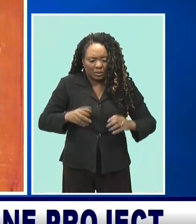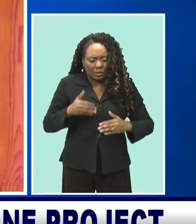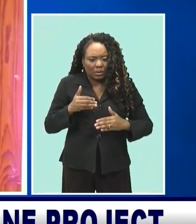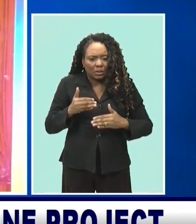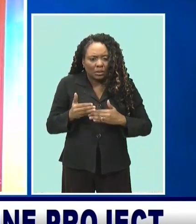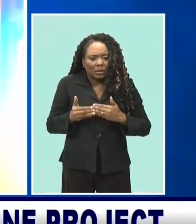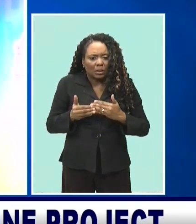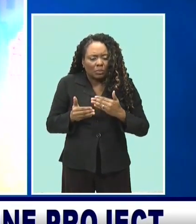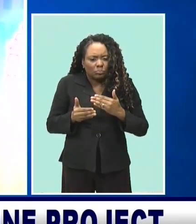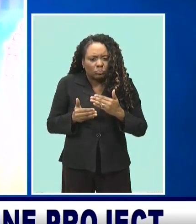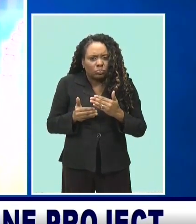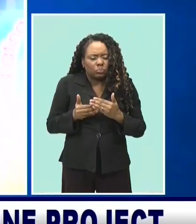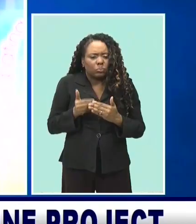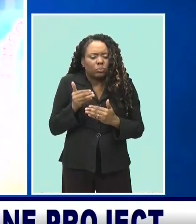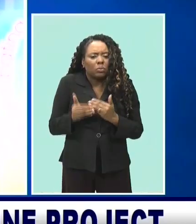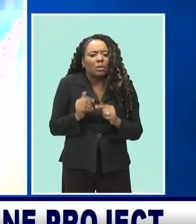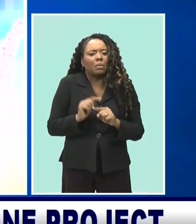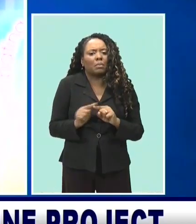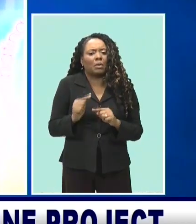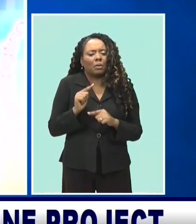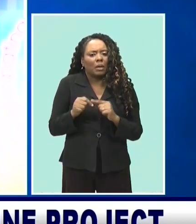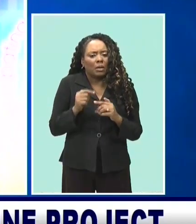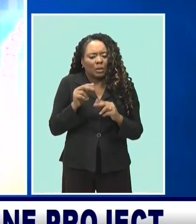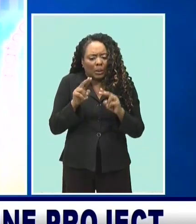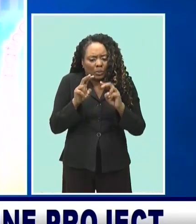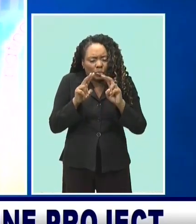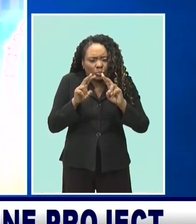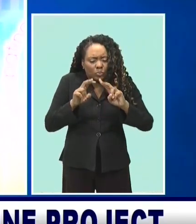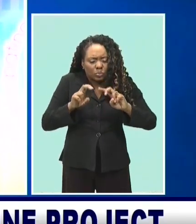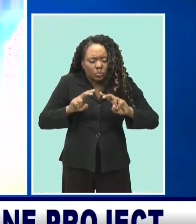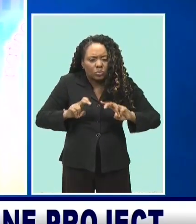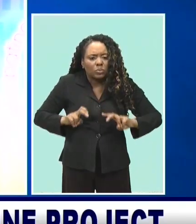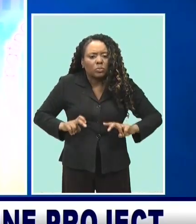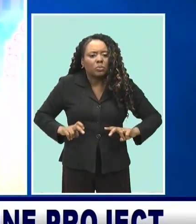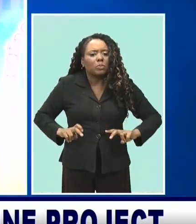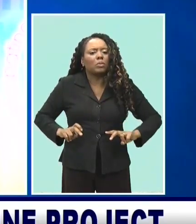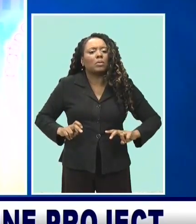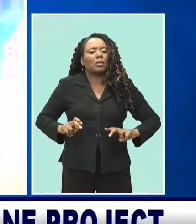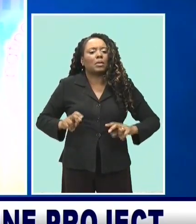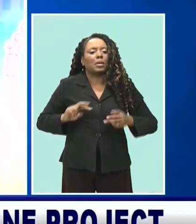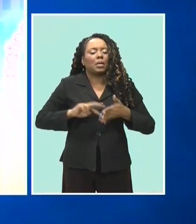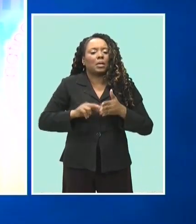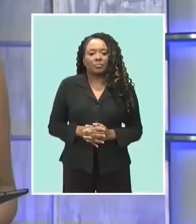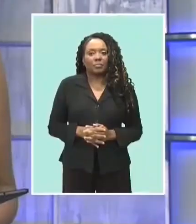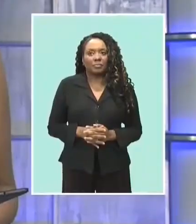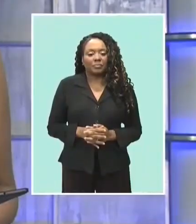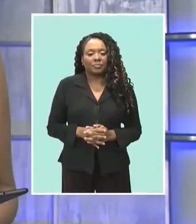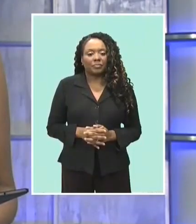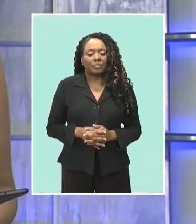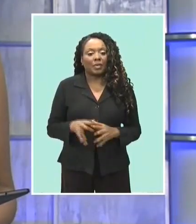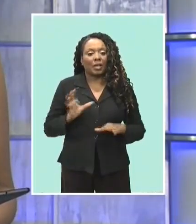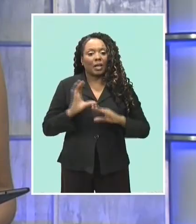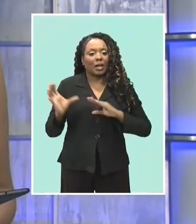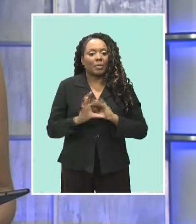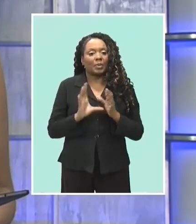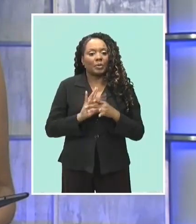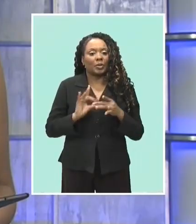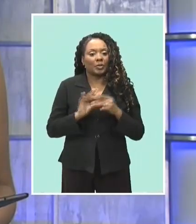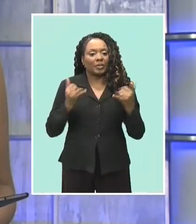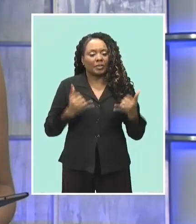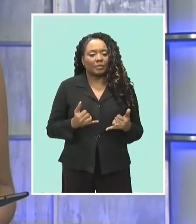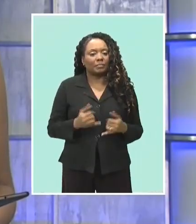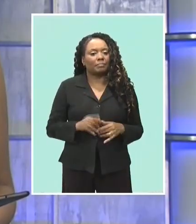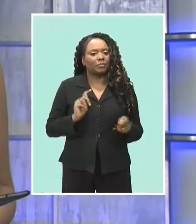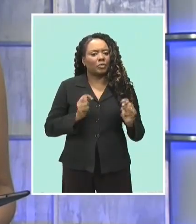slower, but once we investigate that slower, the chances of any disruption are lower. Regional stories now. First in